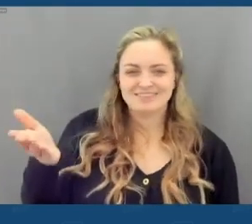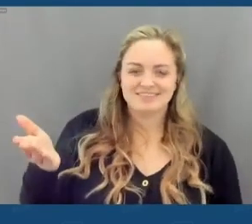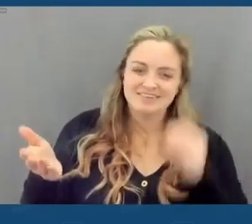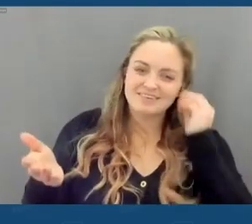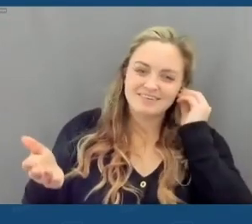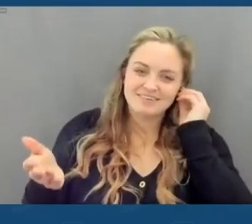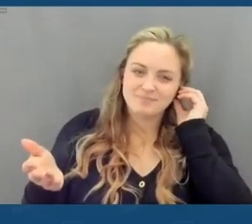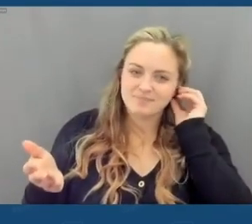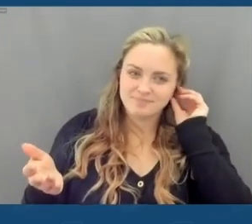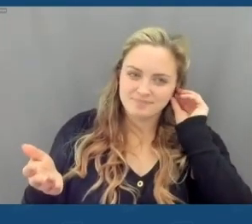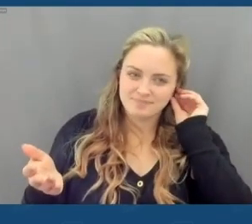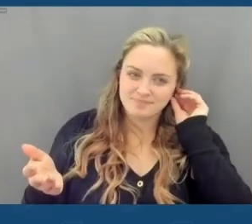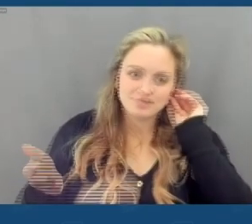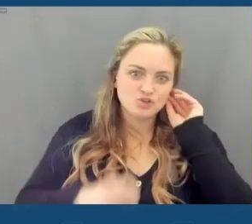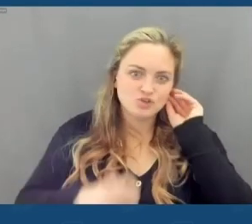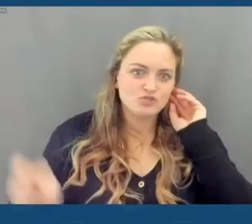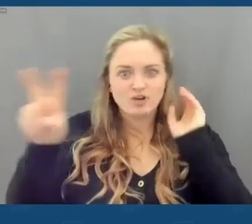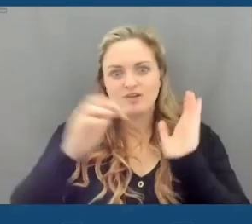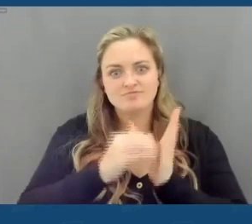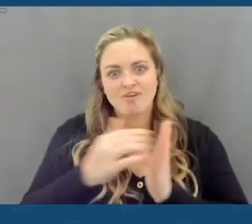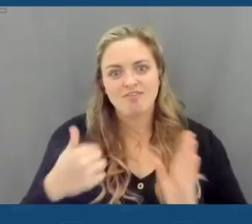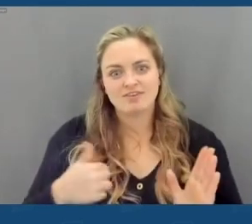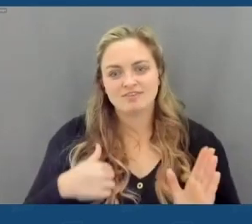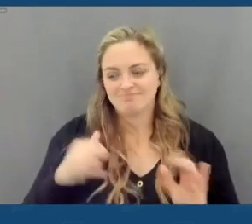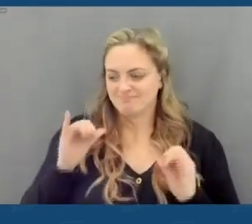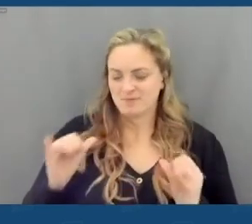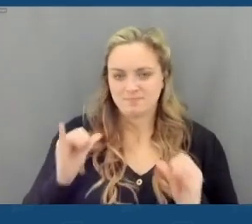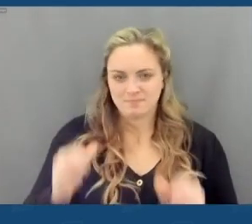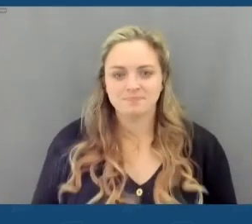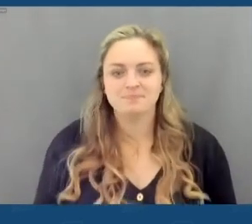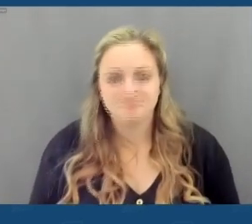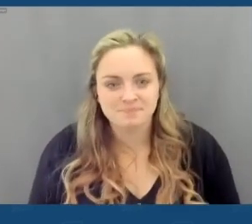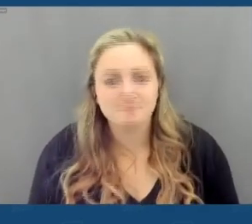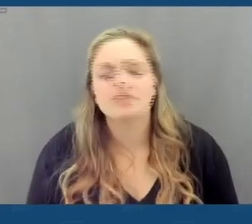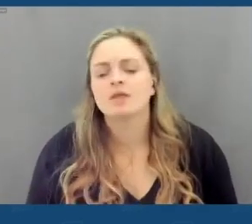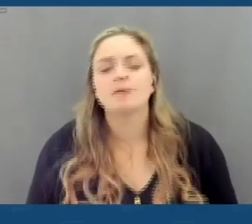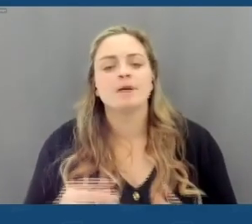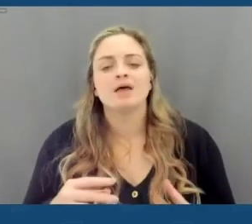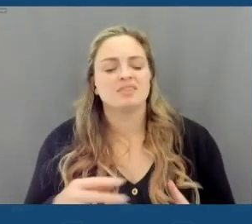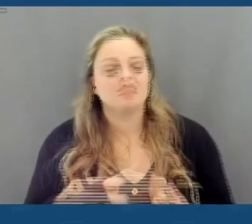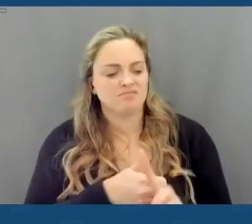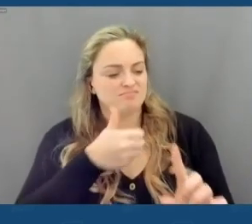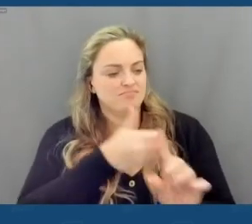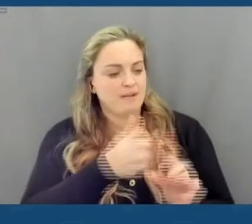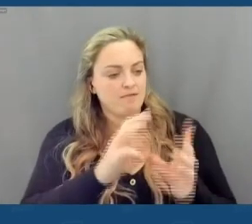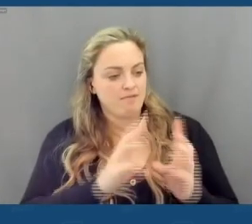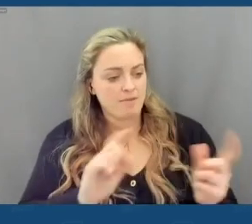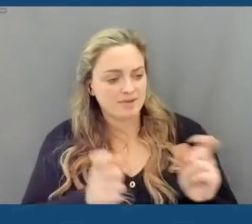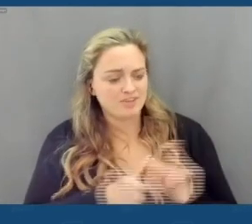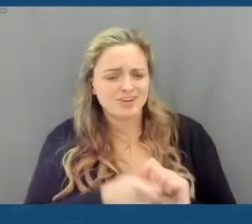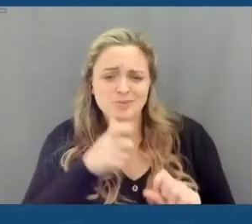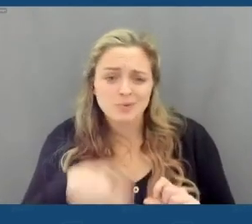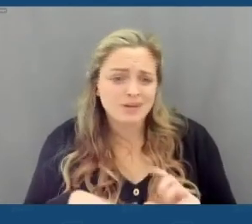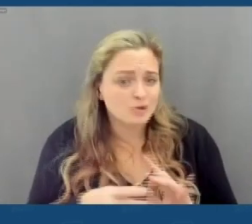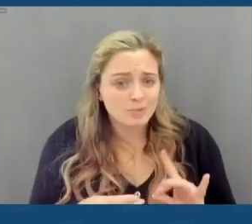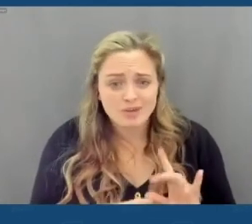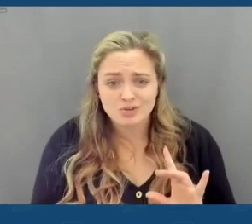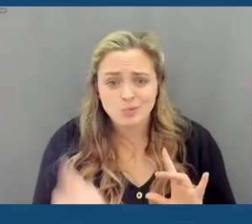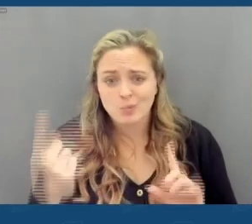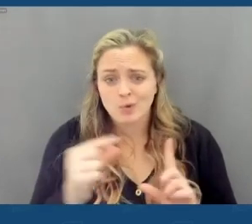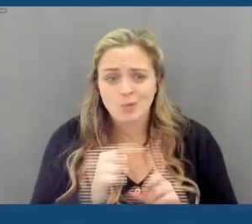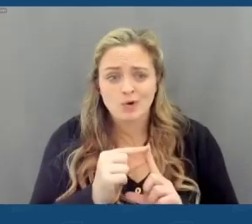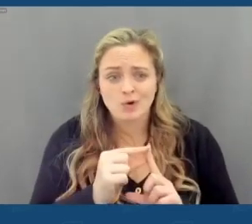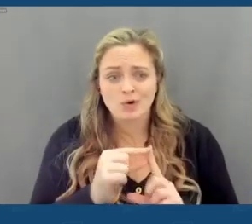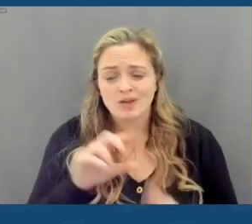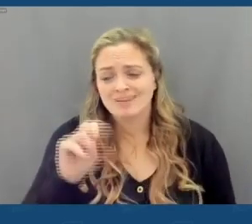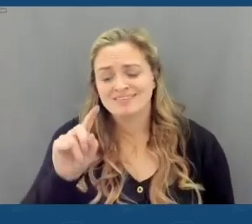He travels as much as I did as Lieutenant Governor. The effects of climate change, my friends, I do not need to say one word other than Sandy to all of